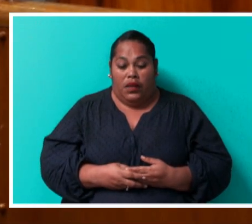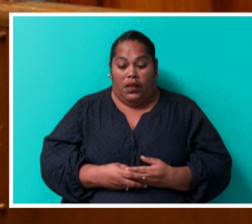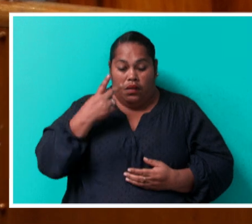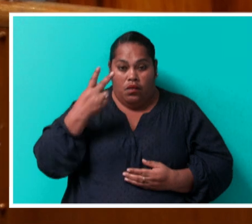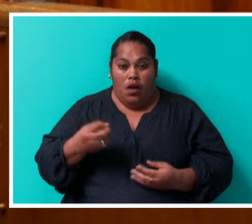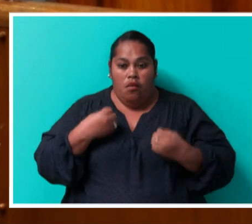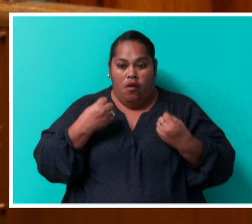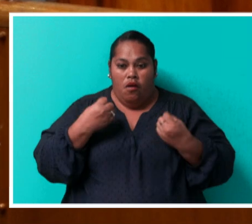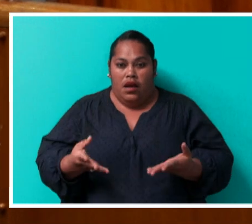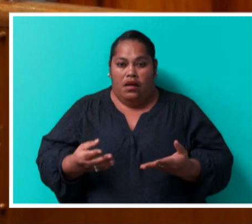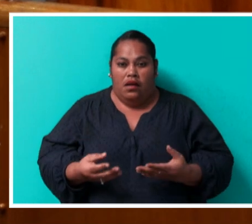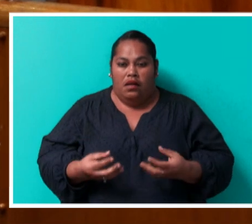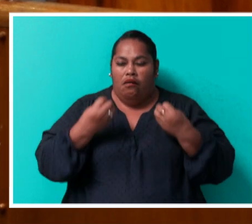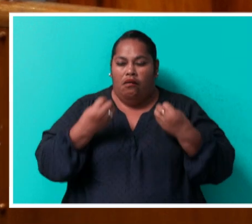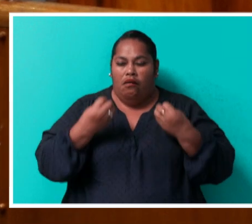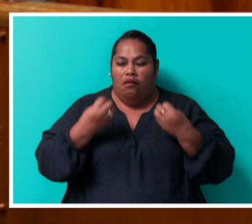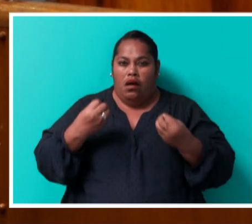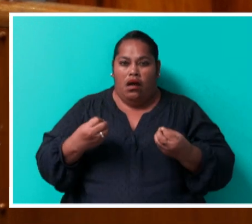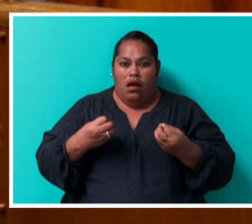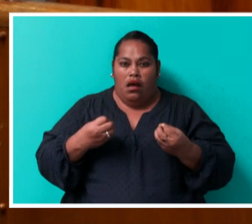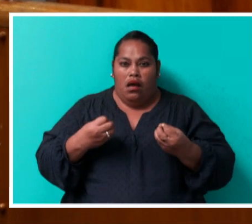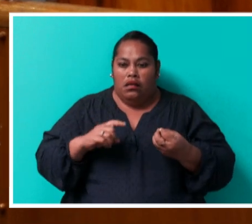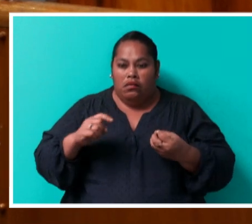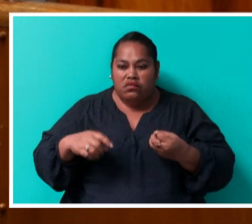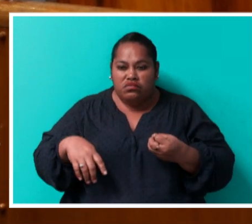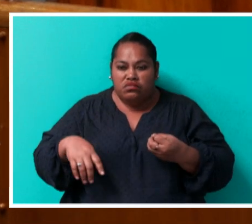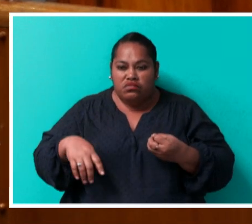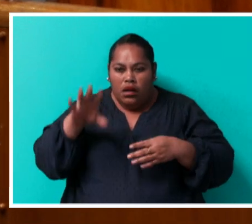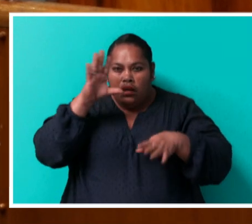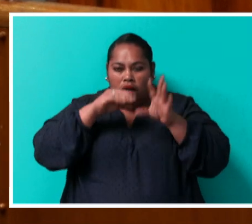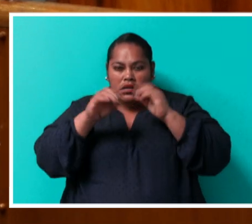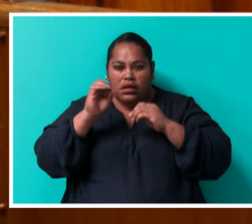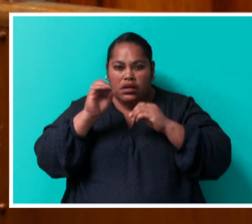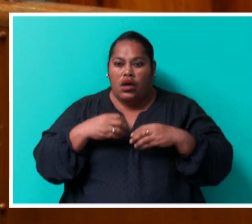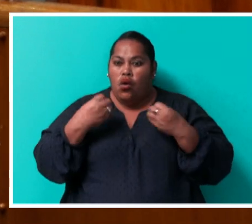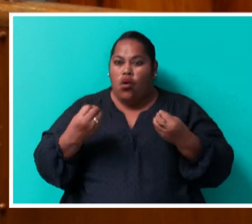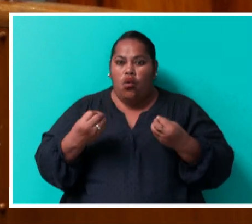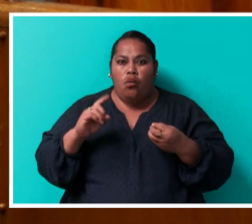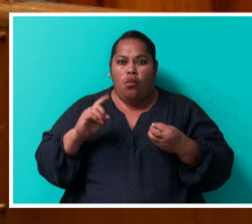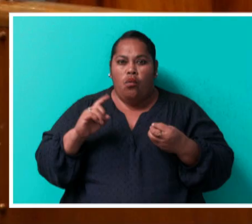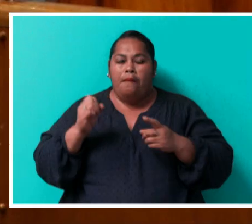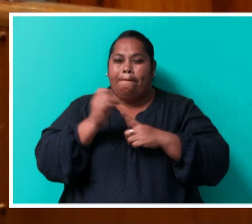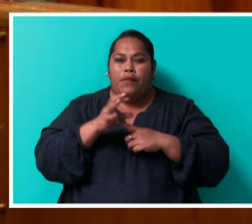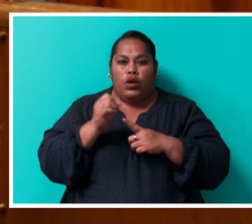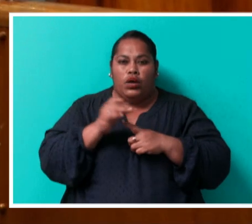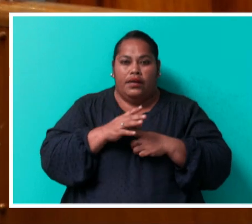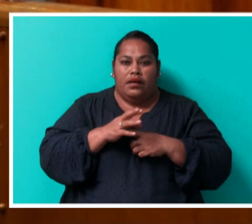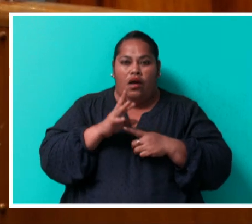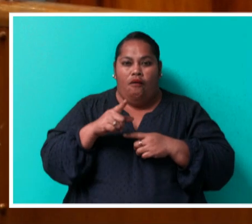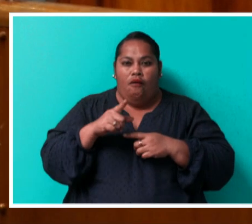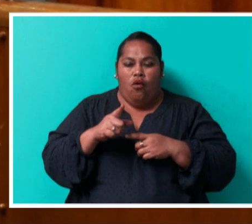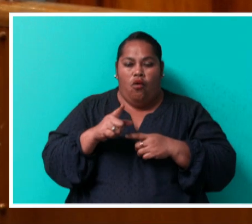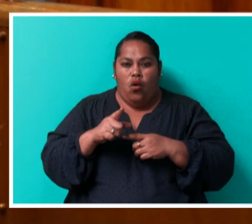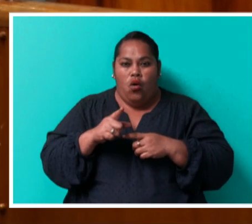valuable insights and lessons that hold significant relevance for the context